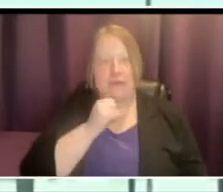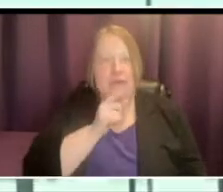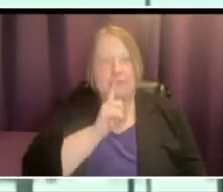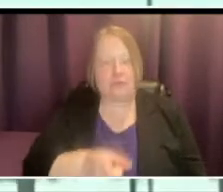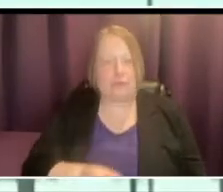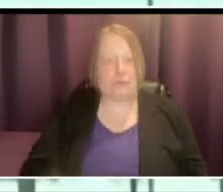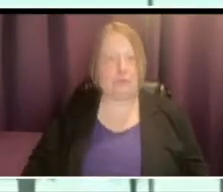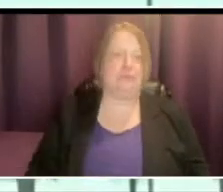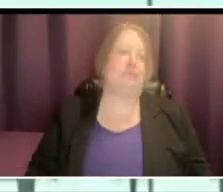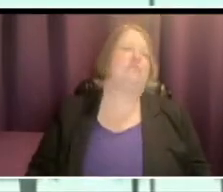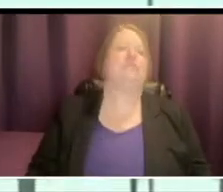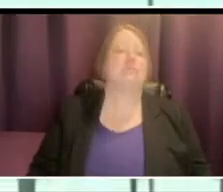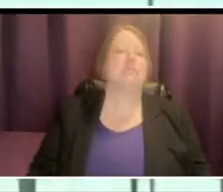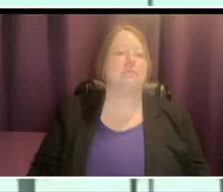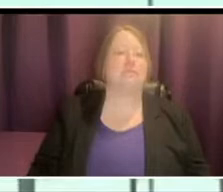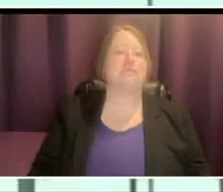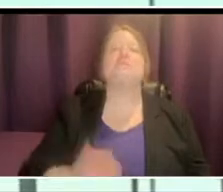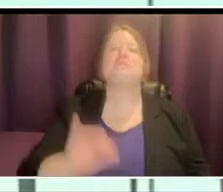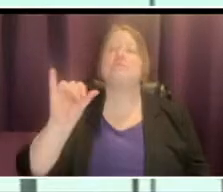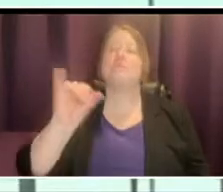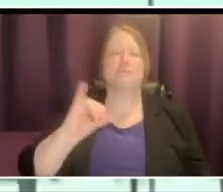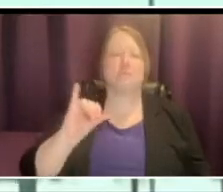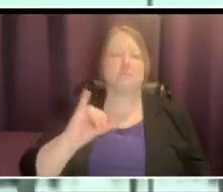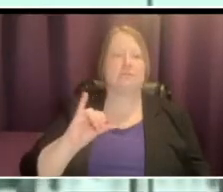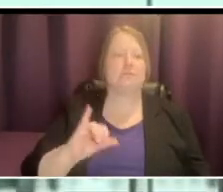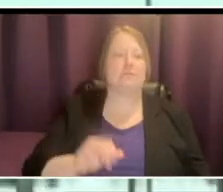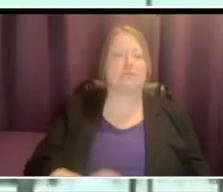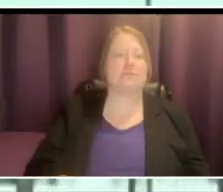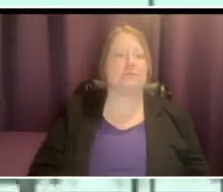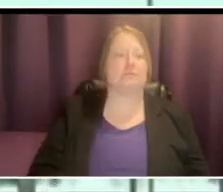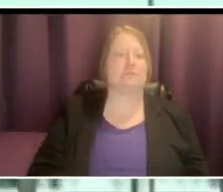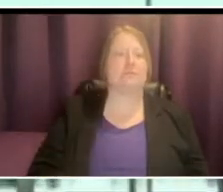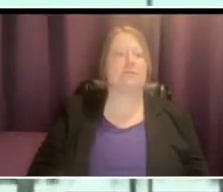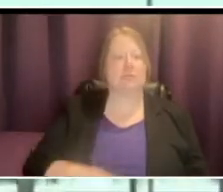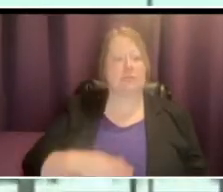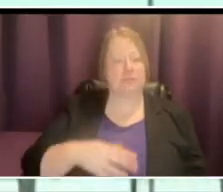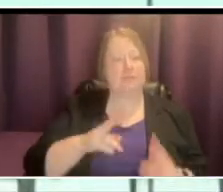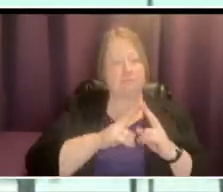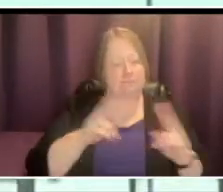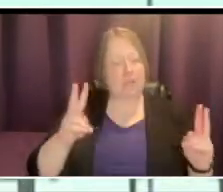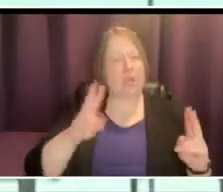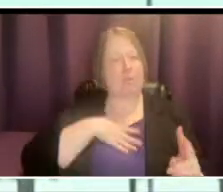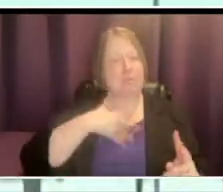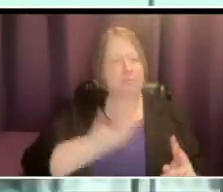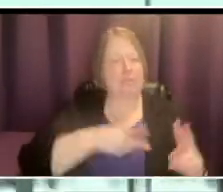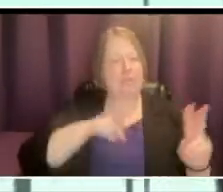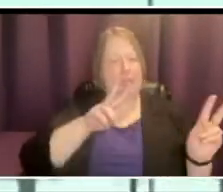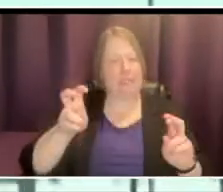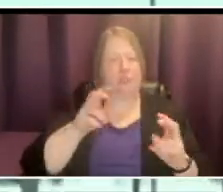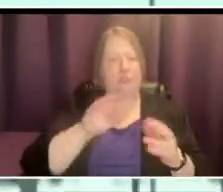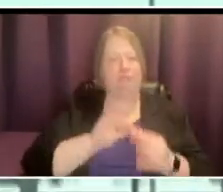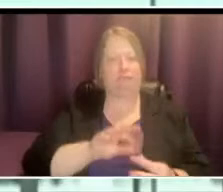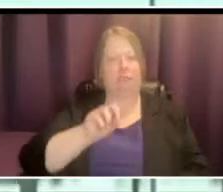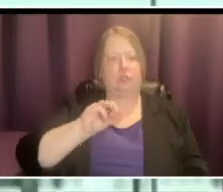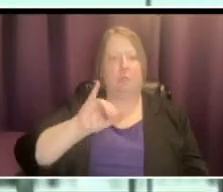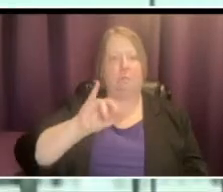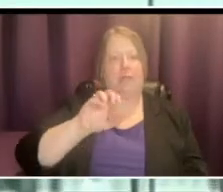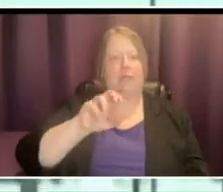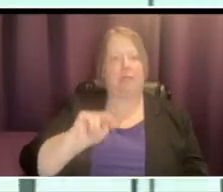In addition, there is the highly troubling matter of Dominion voting systems. In one Michigan county